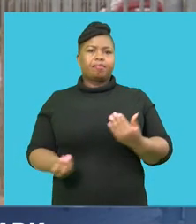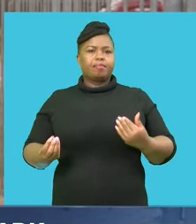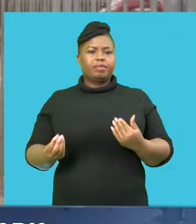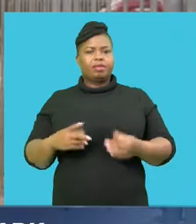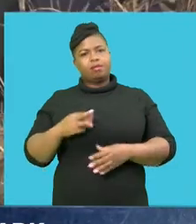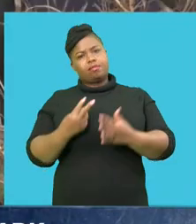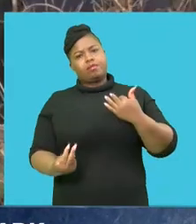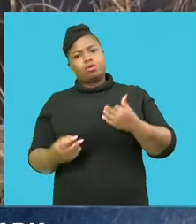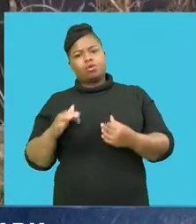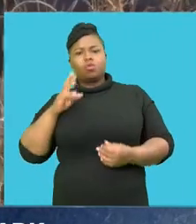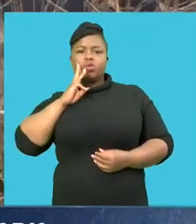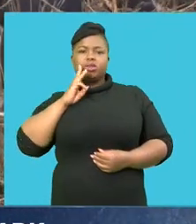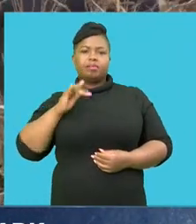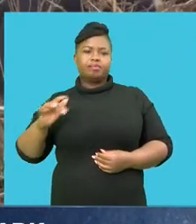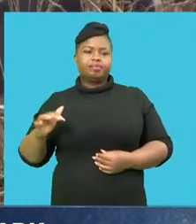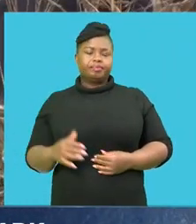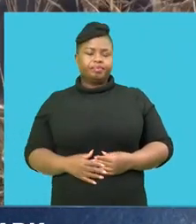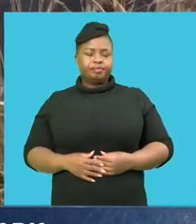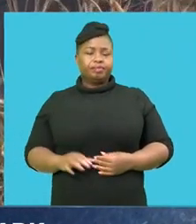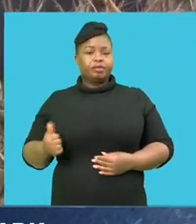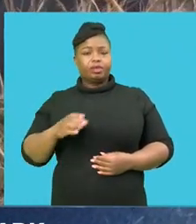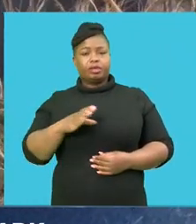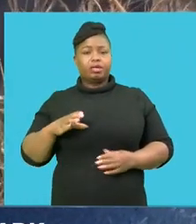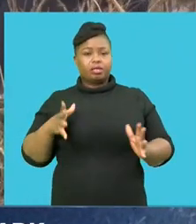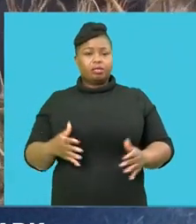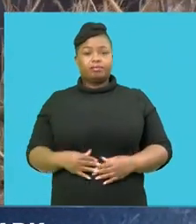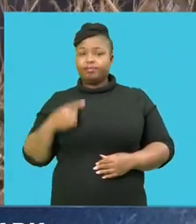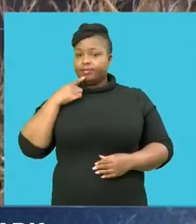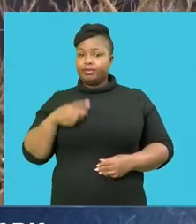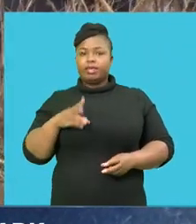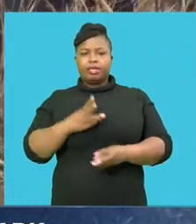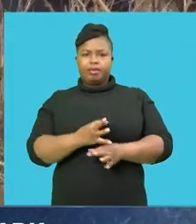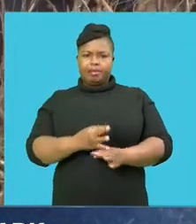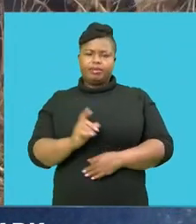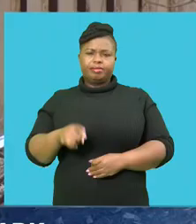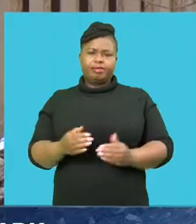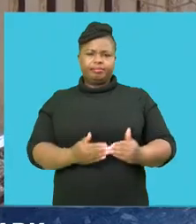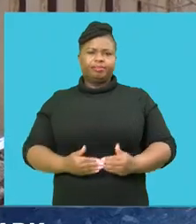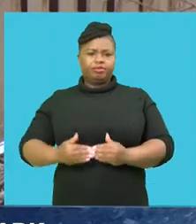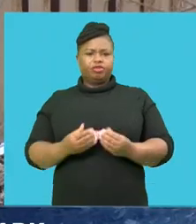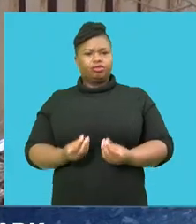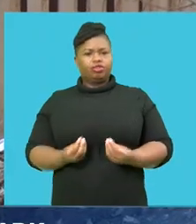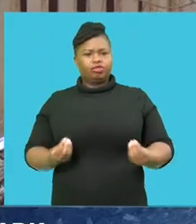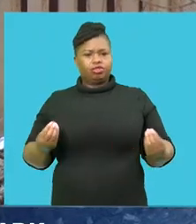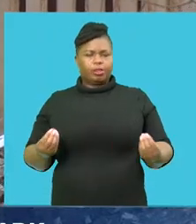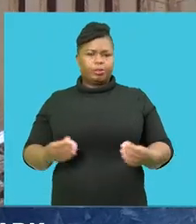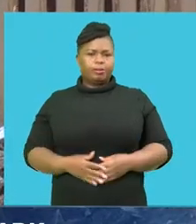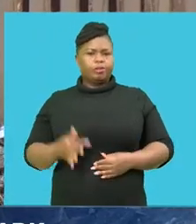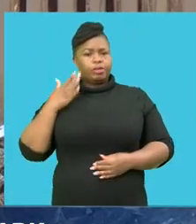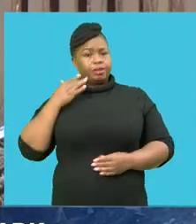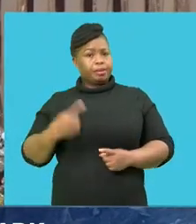awele phakathi emanzini. Kusenjalo ukhansela obese egqugquzela abazali ukuba baziqaphe ngeso lokhozi